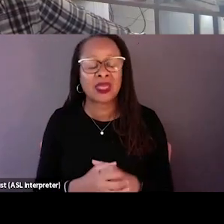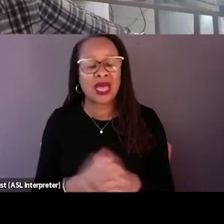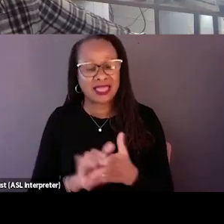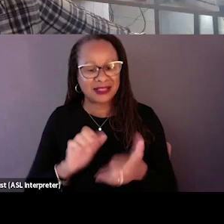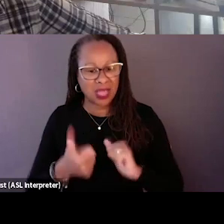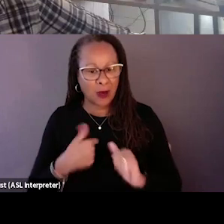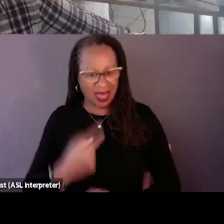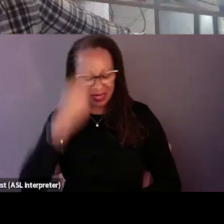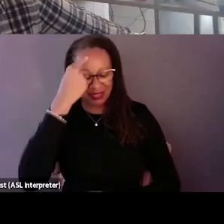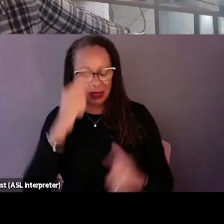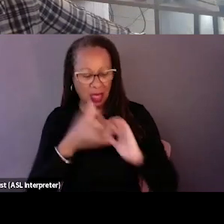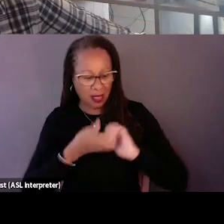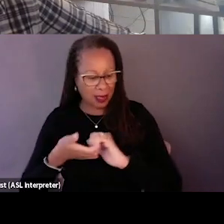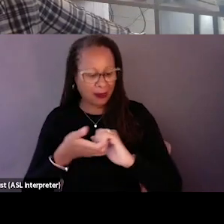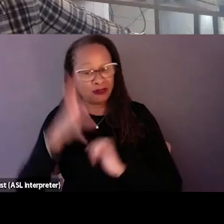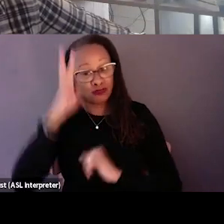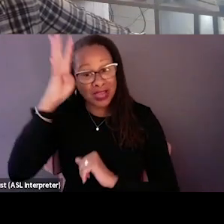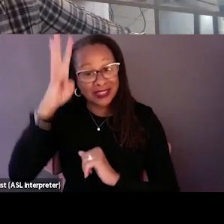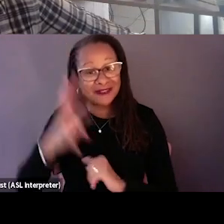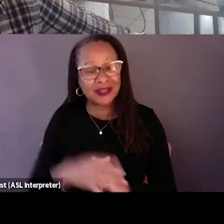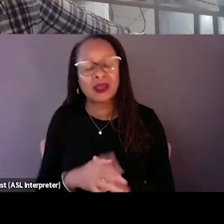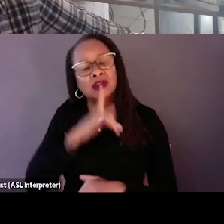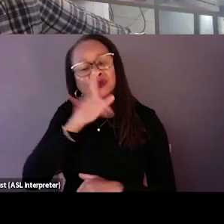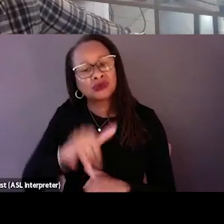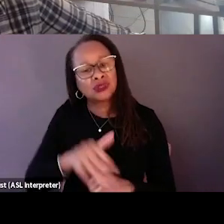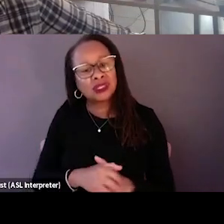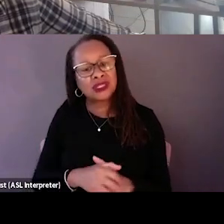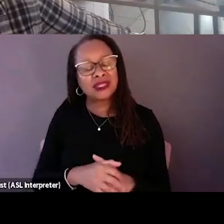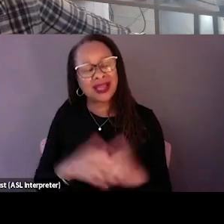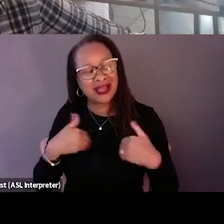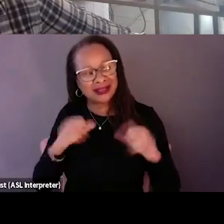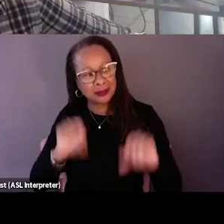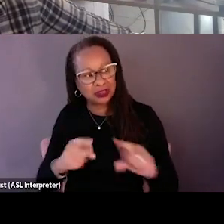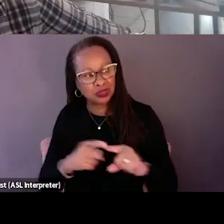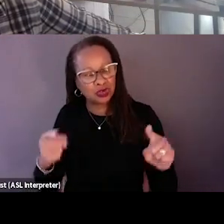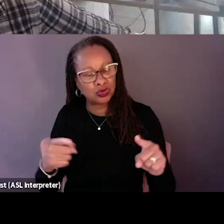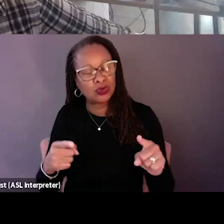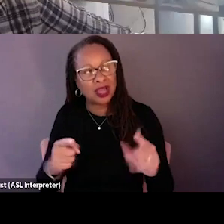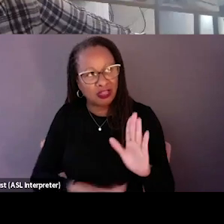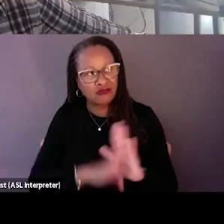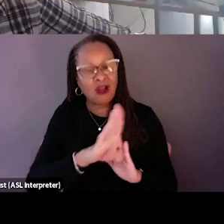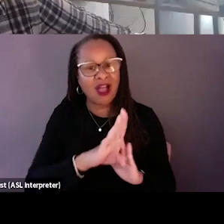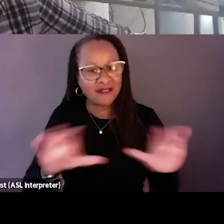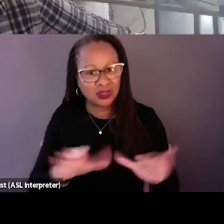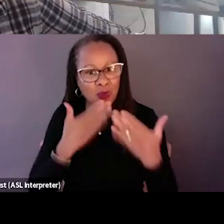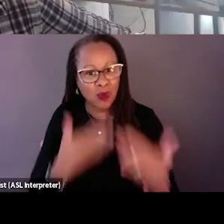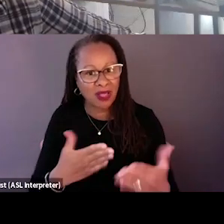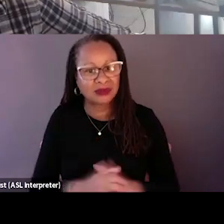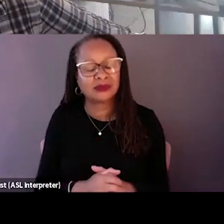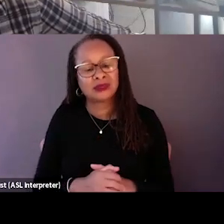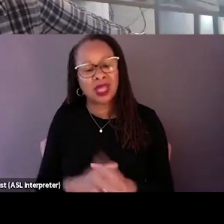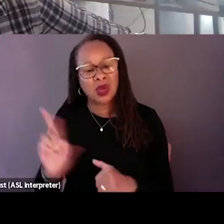think collaborative creativity really is able to thrive, right? Yeah. Where there